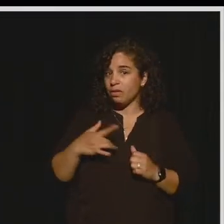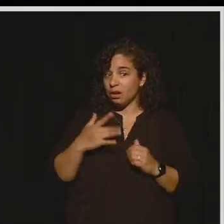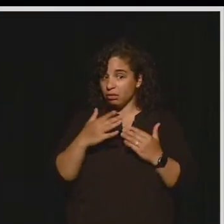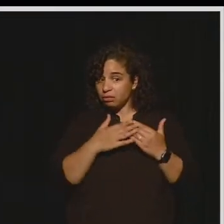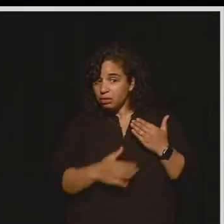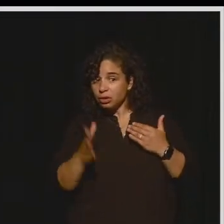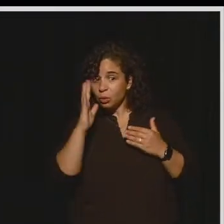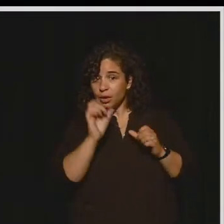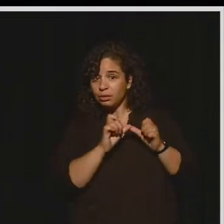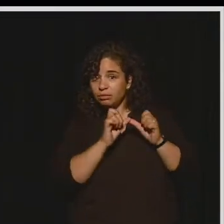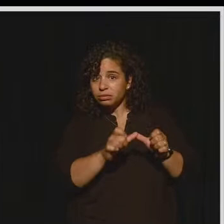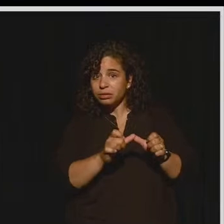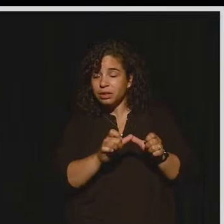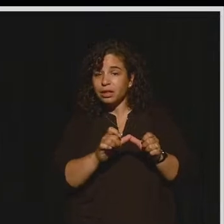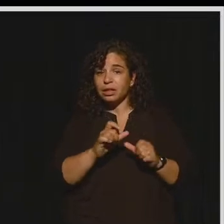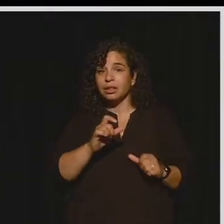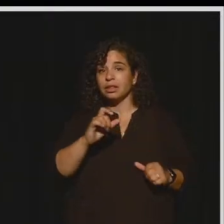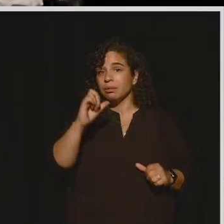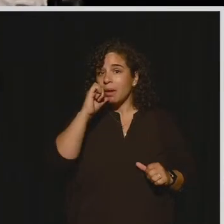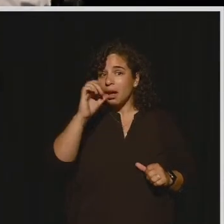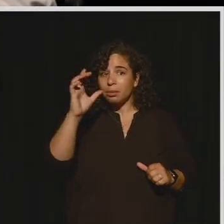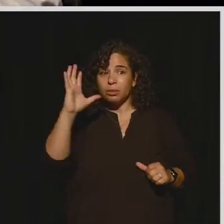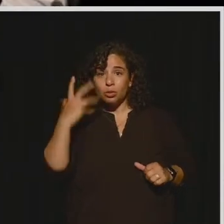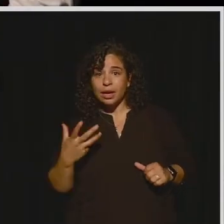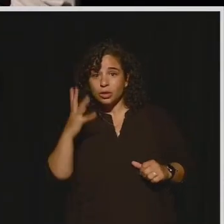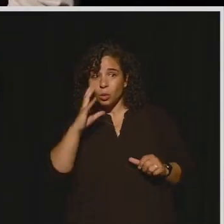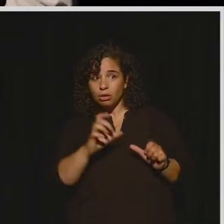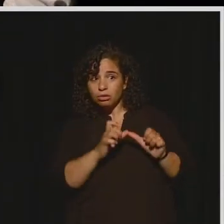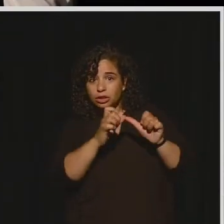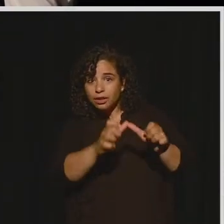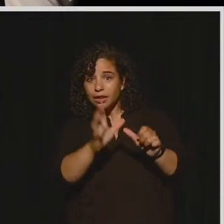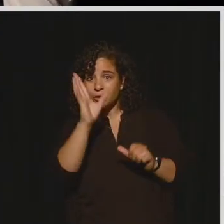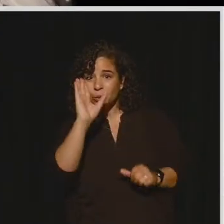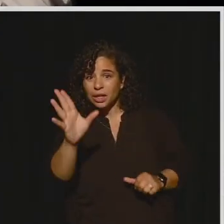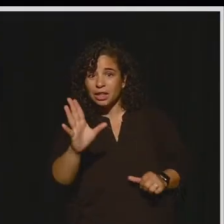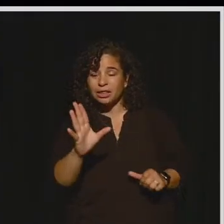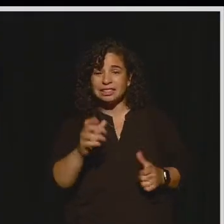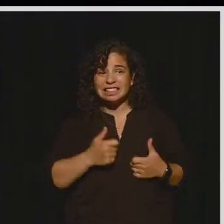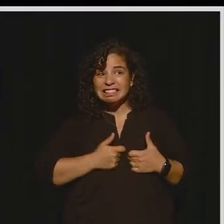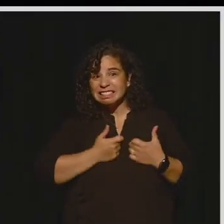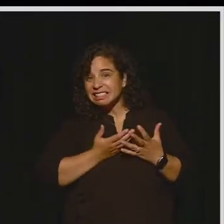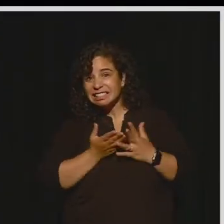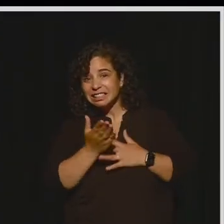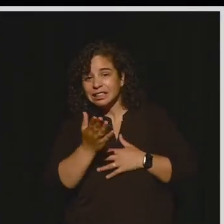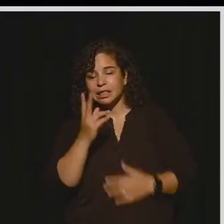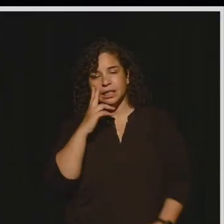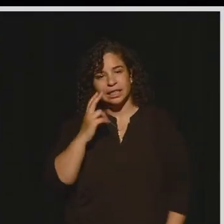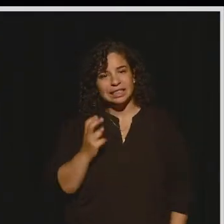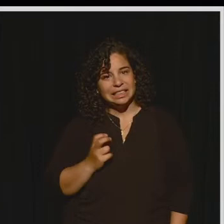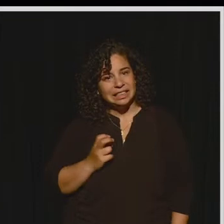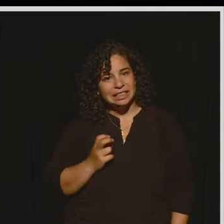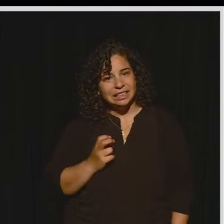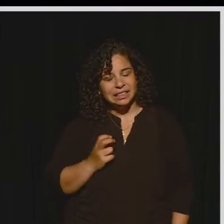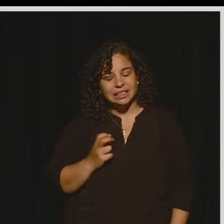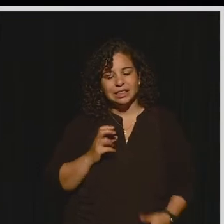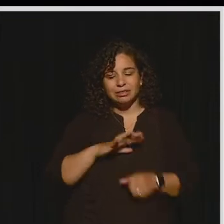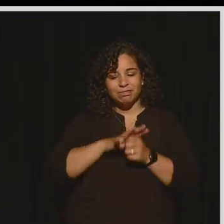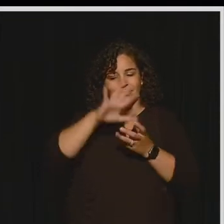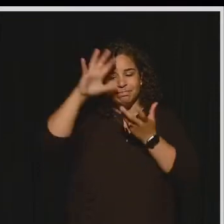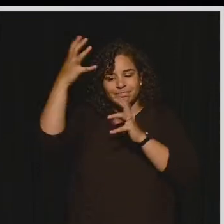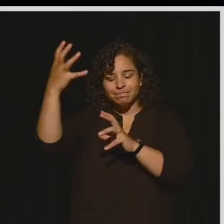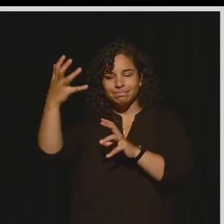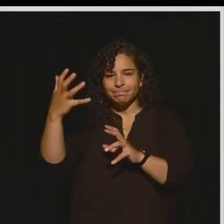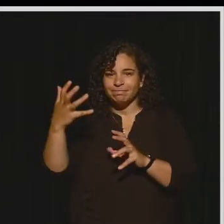way. And now with COVID, I don't know, especially some of those venues are under such financial